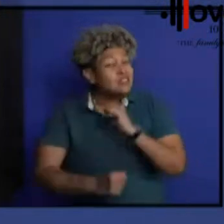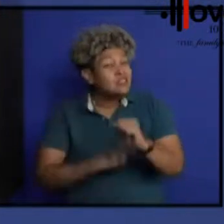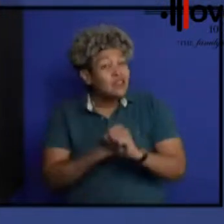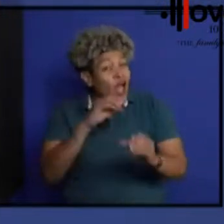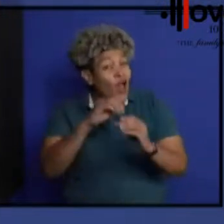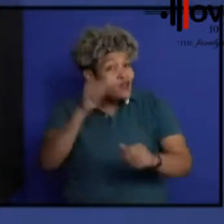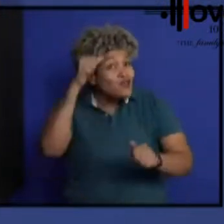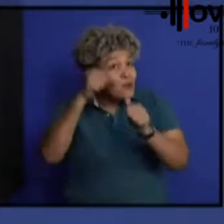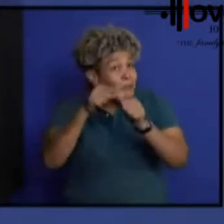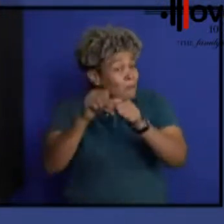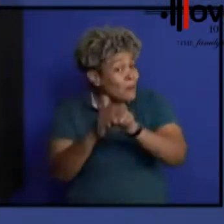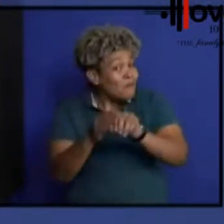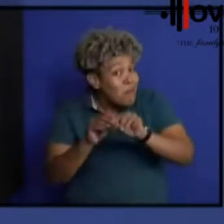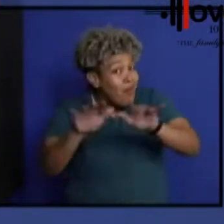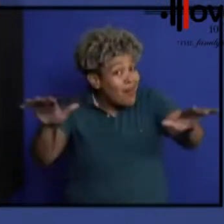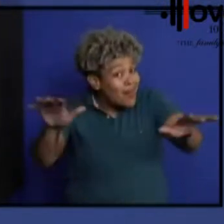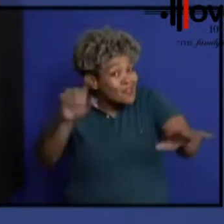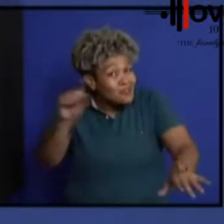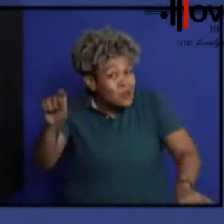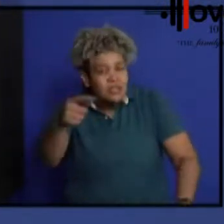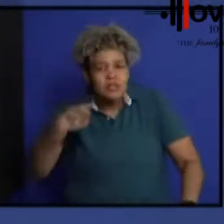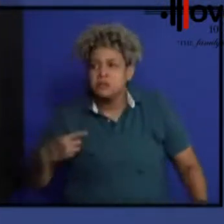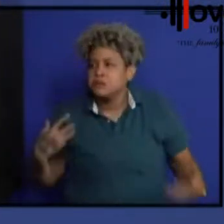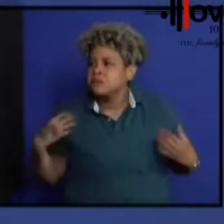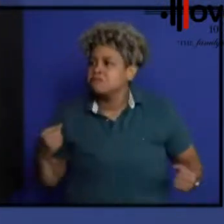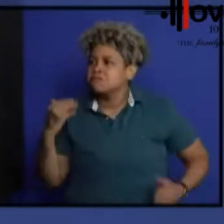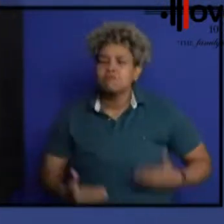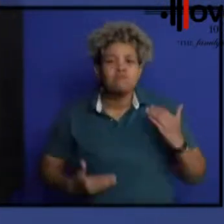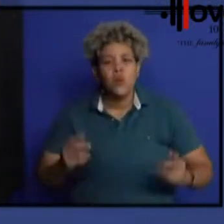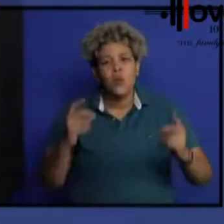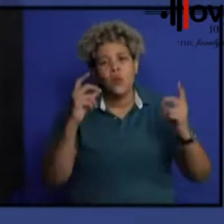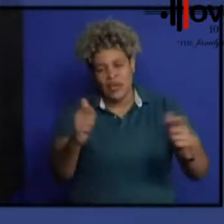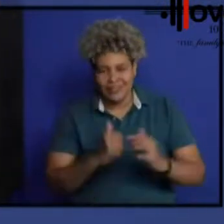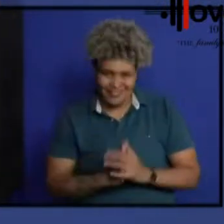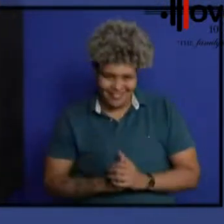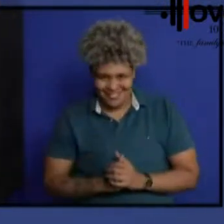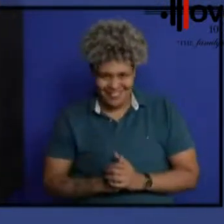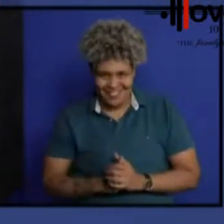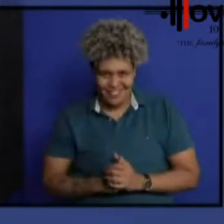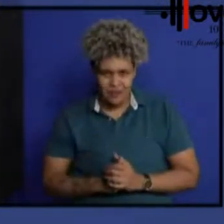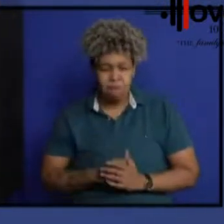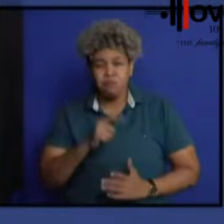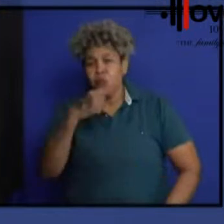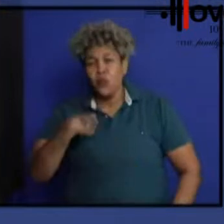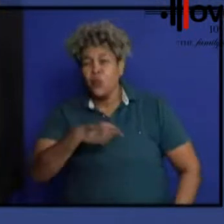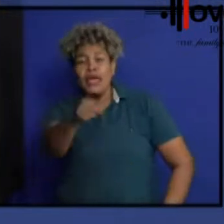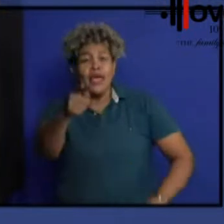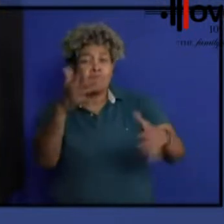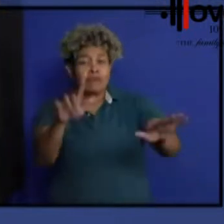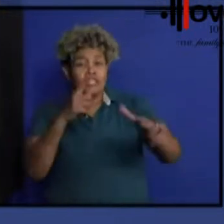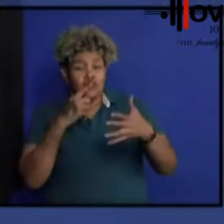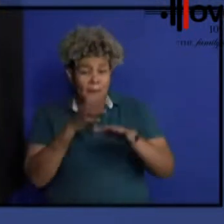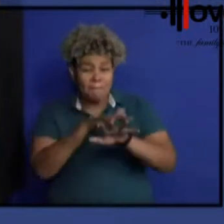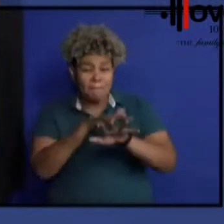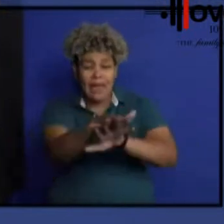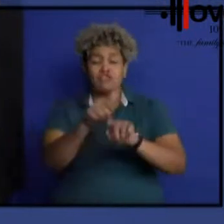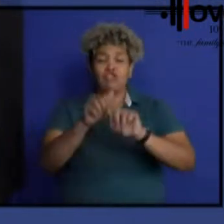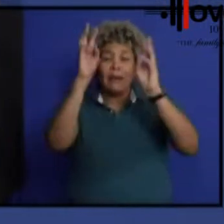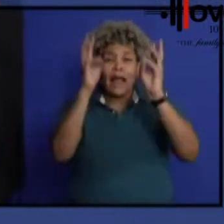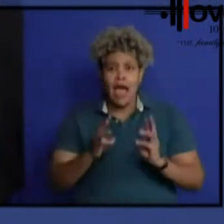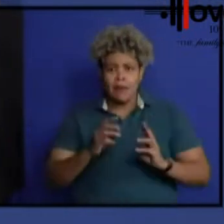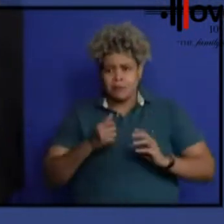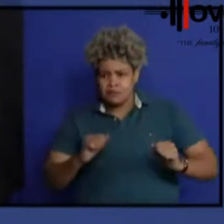pandemic, and we have recovered quickly. We have been mainstreaming climate